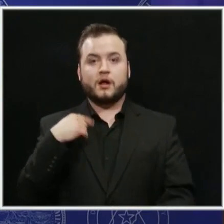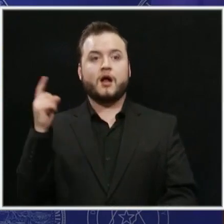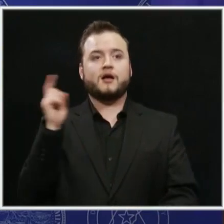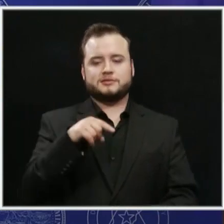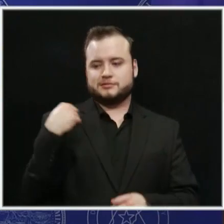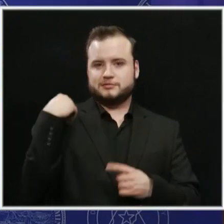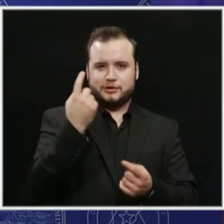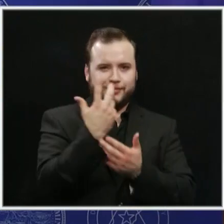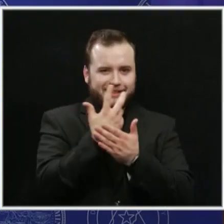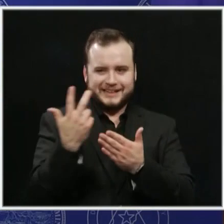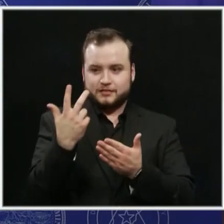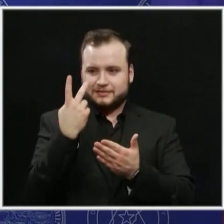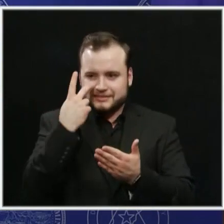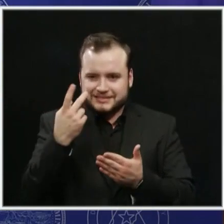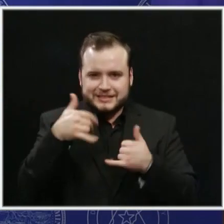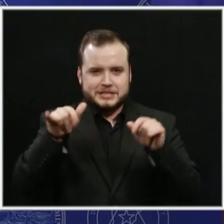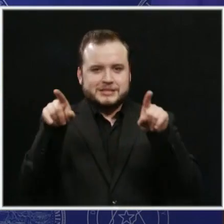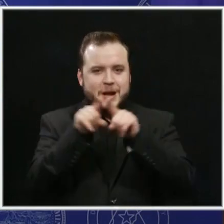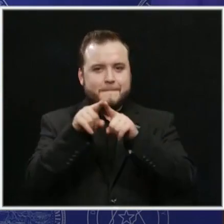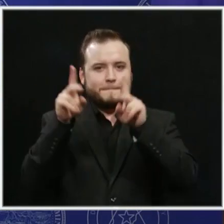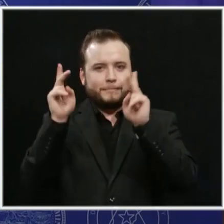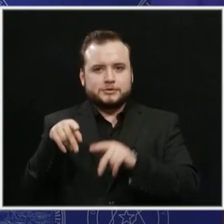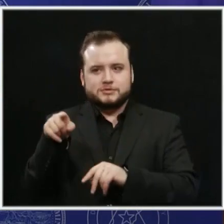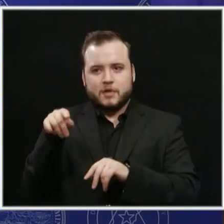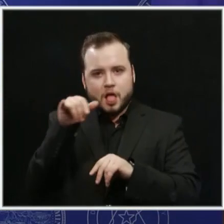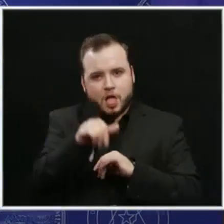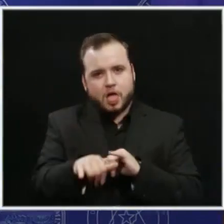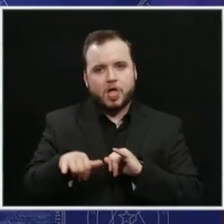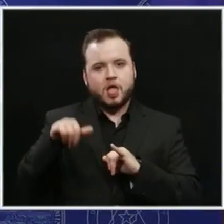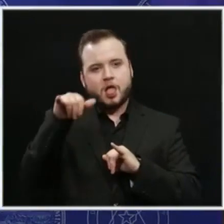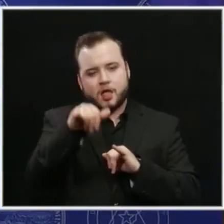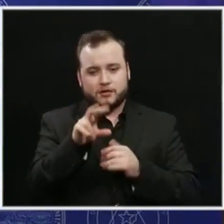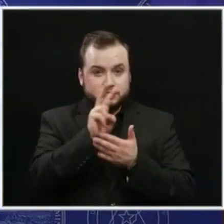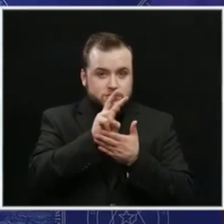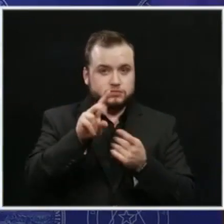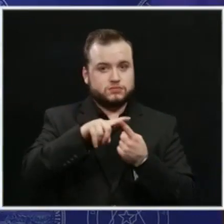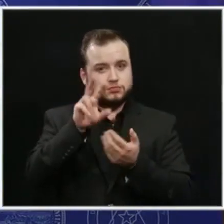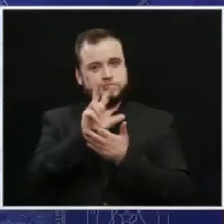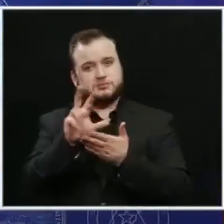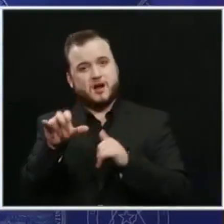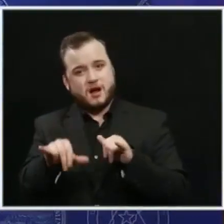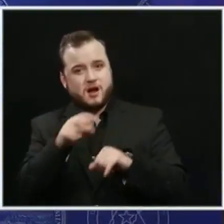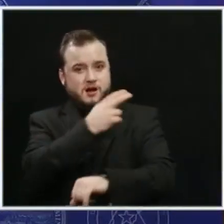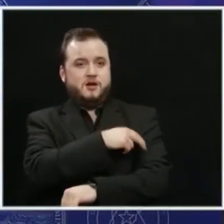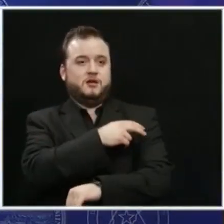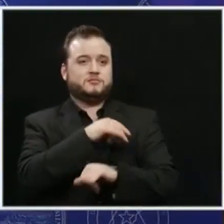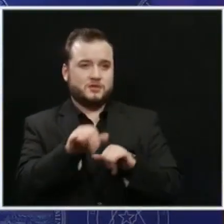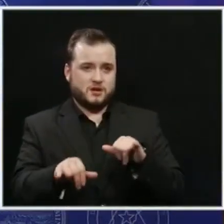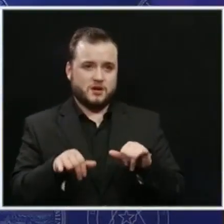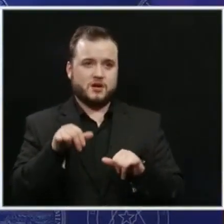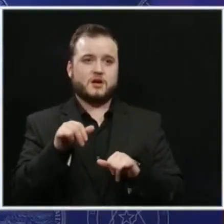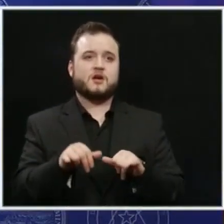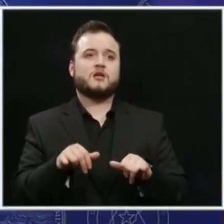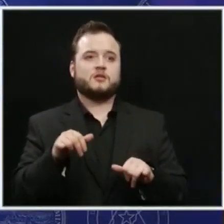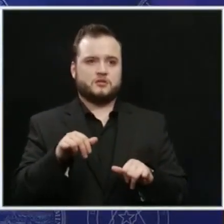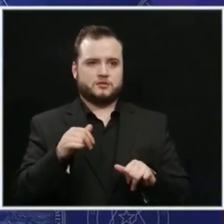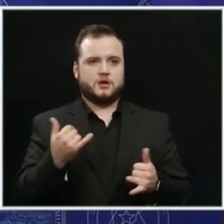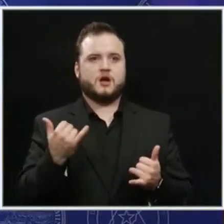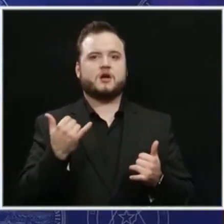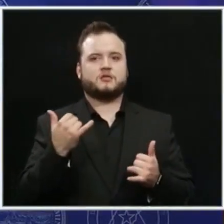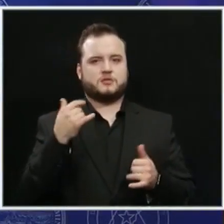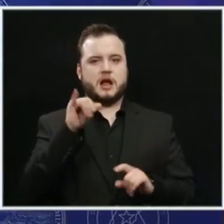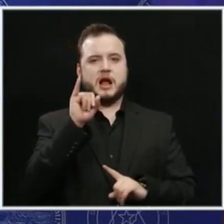long they're staying on the ventilator. And so so they're blocking up the ICUs for such a long period of time. So it's going to